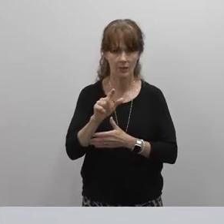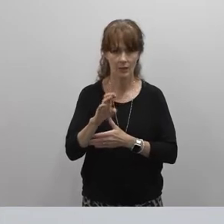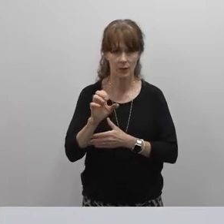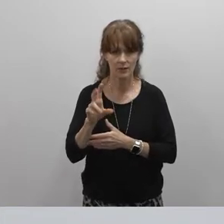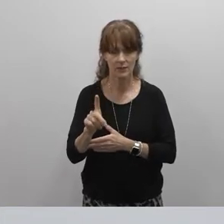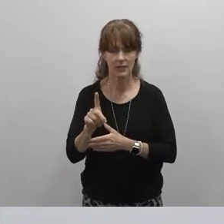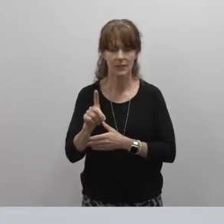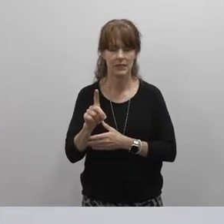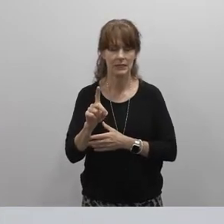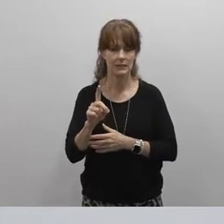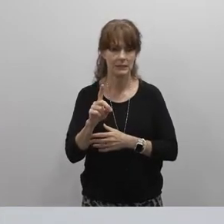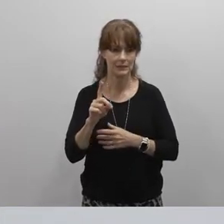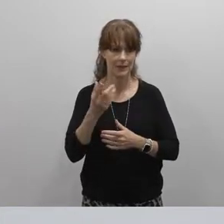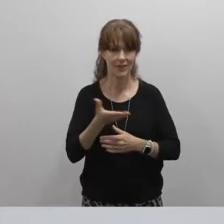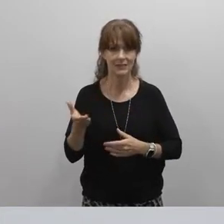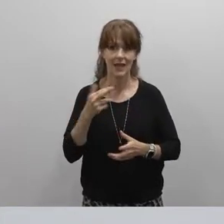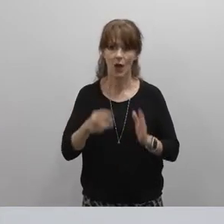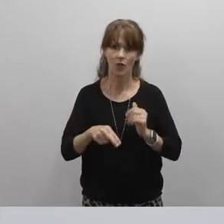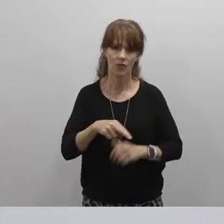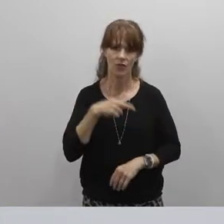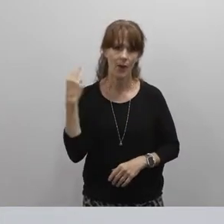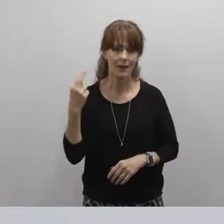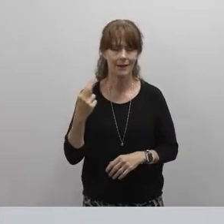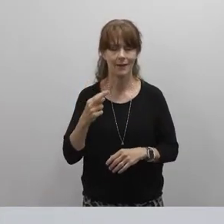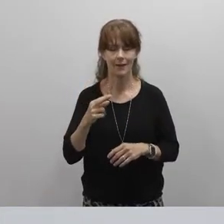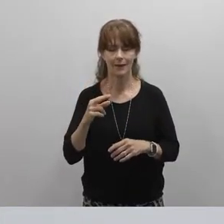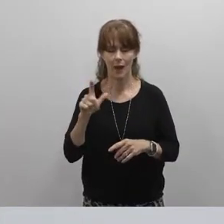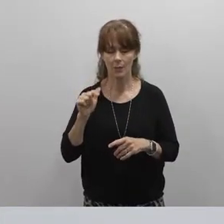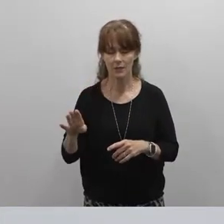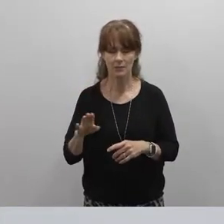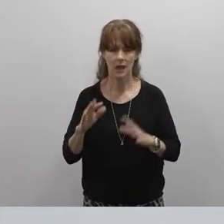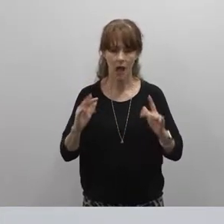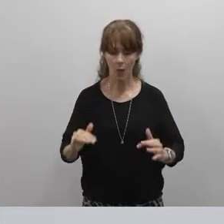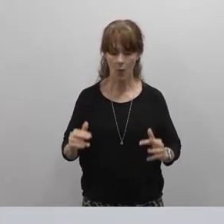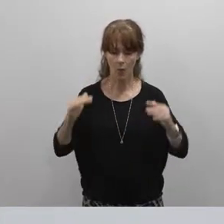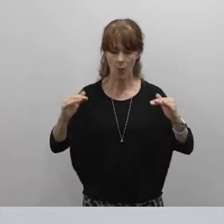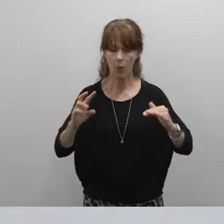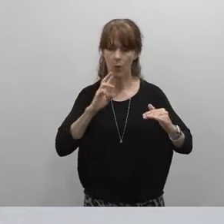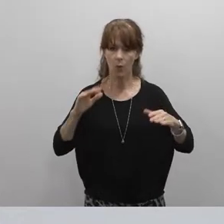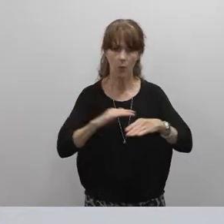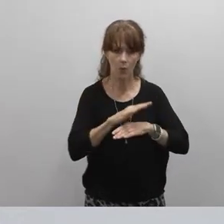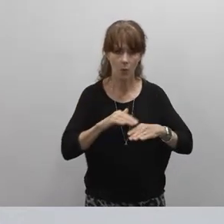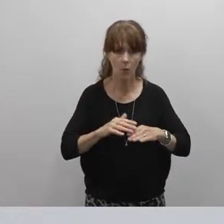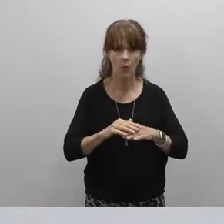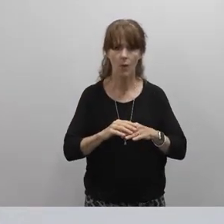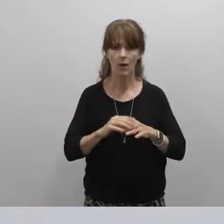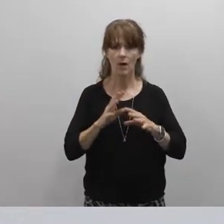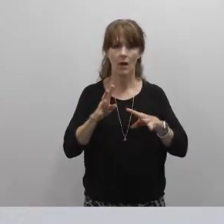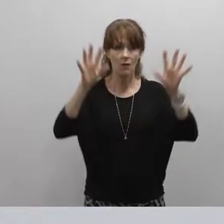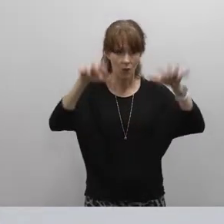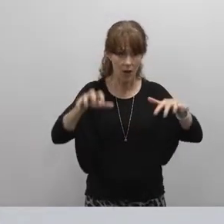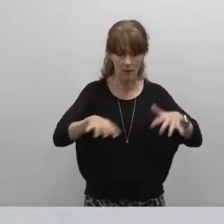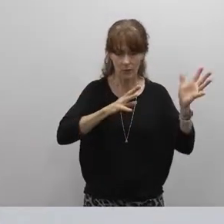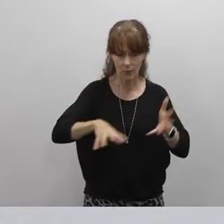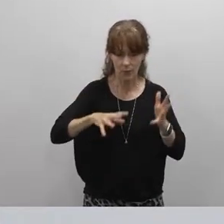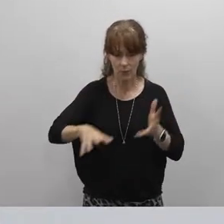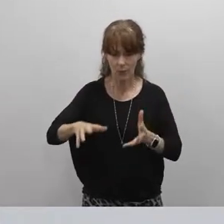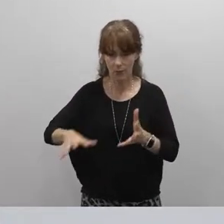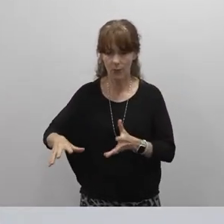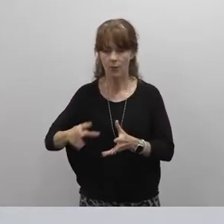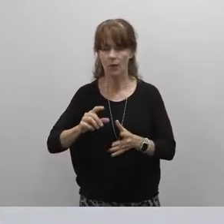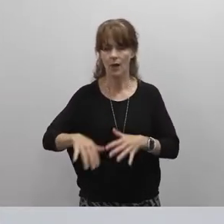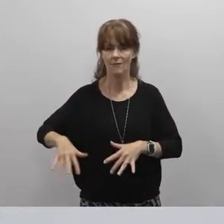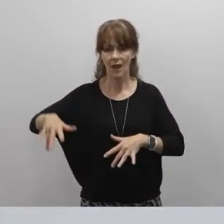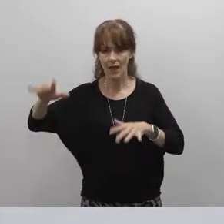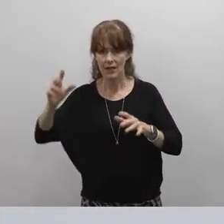saw threatening Long Beach. Rising sea levels that endanger our port, wild storms that cause flooding, fires that turn our sky orange over and over